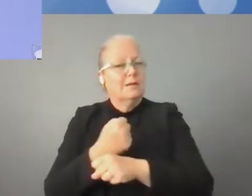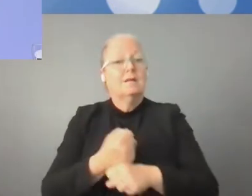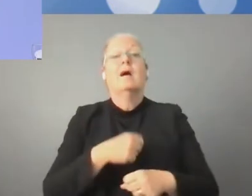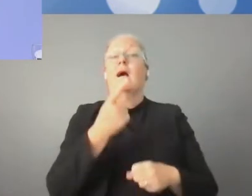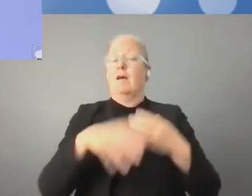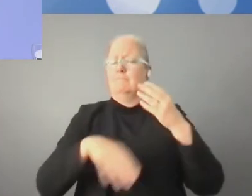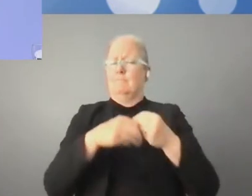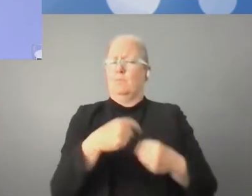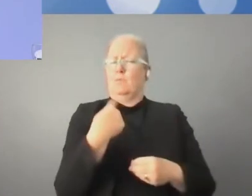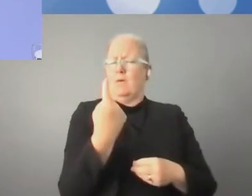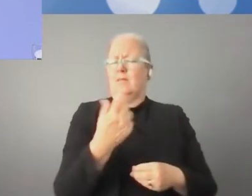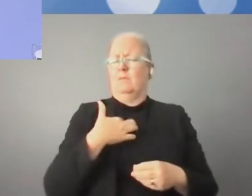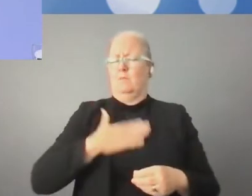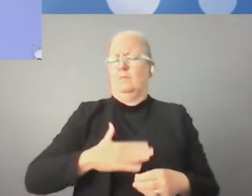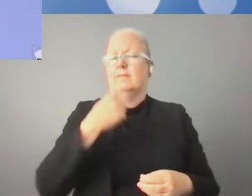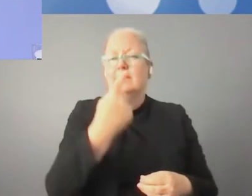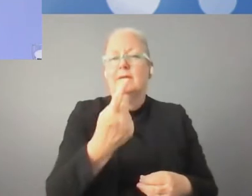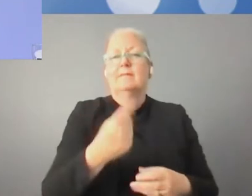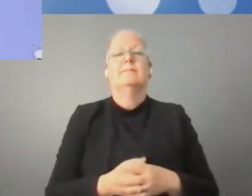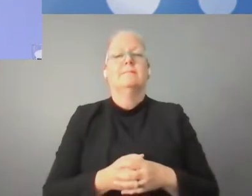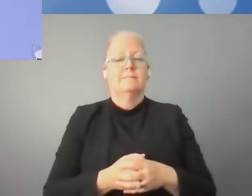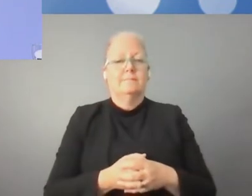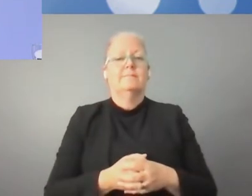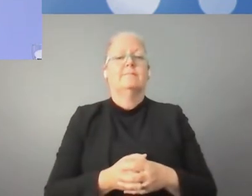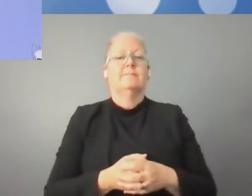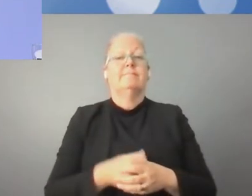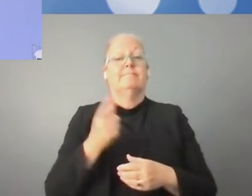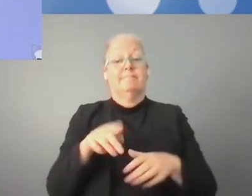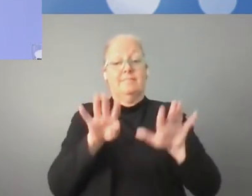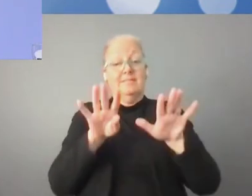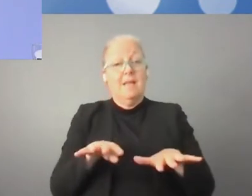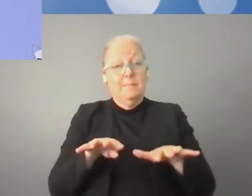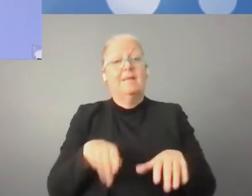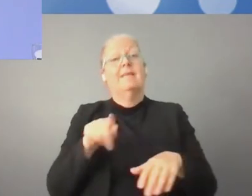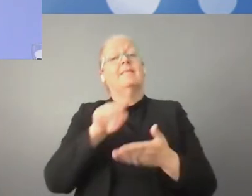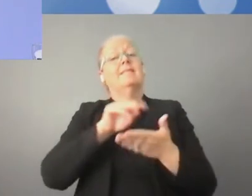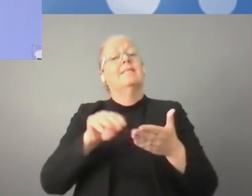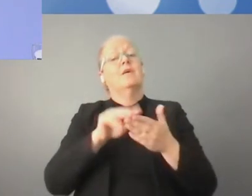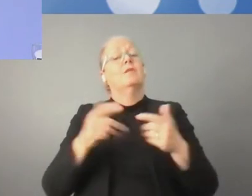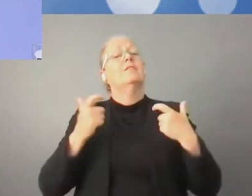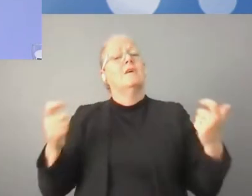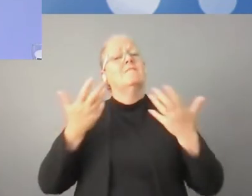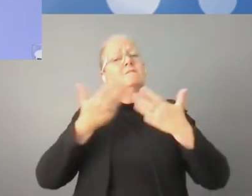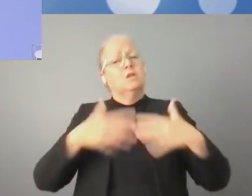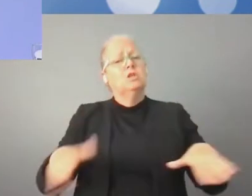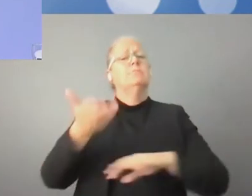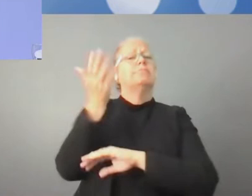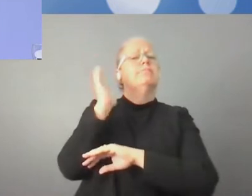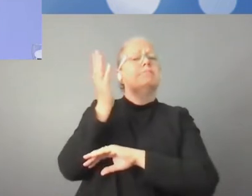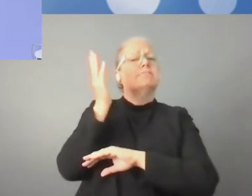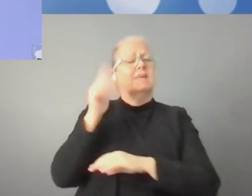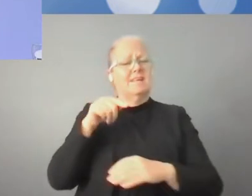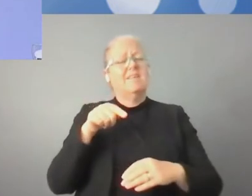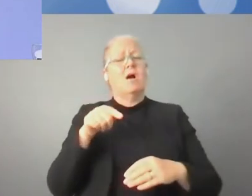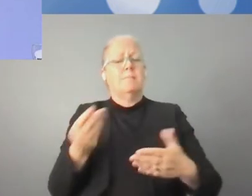which is that in september the secretary general presented his vision in a report called our